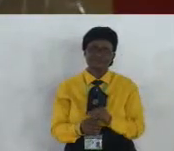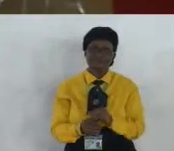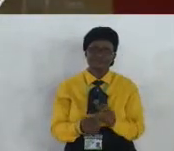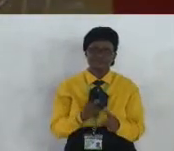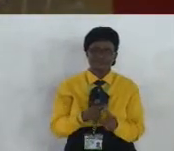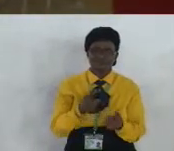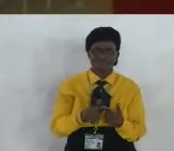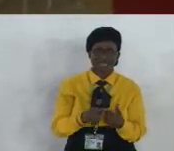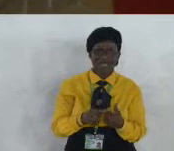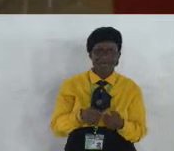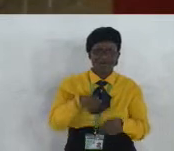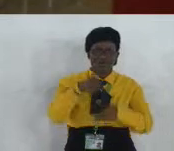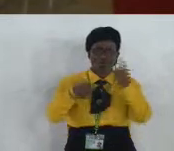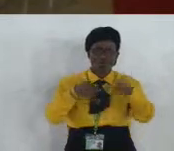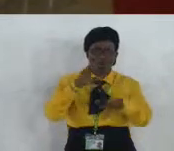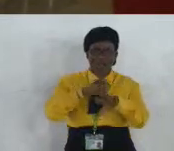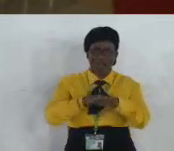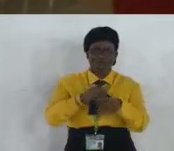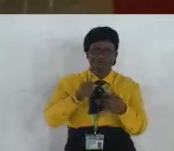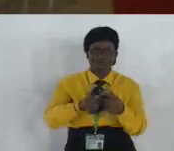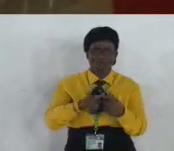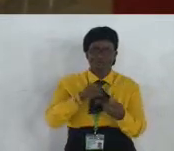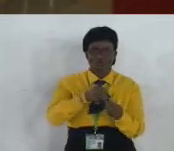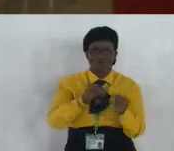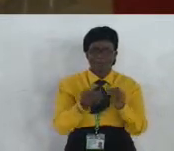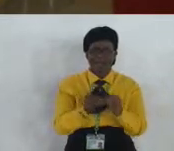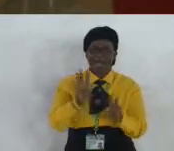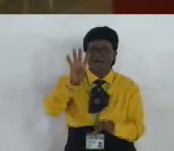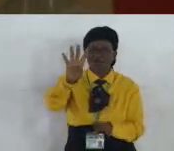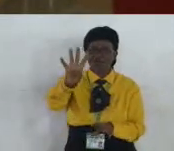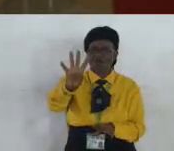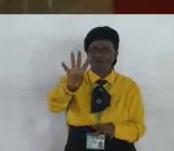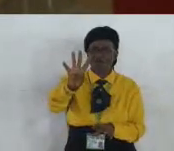Then you go on to number four.